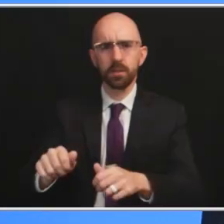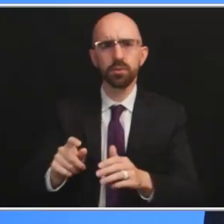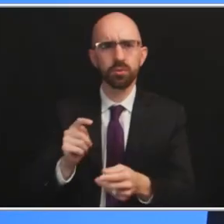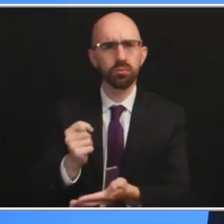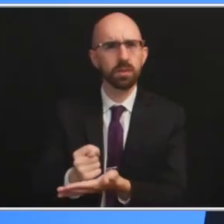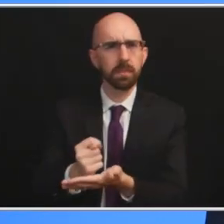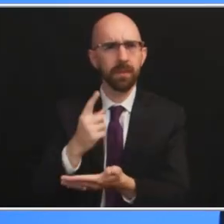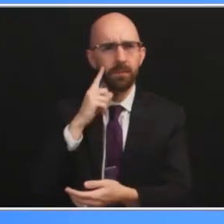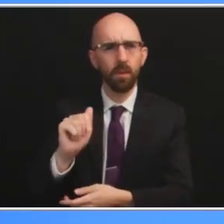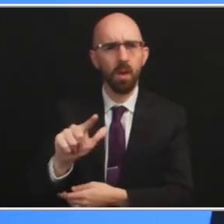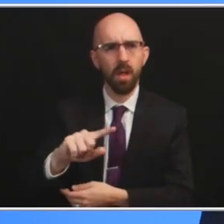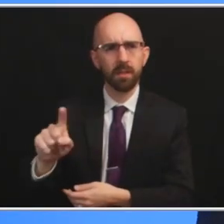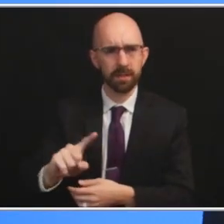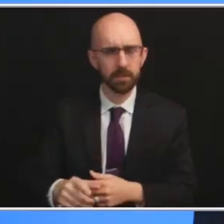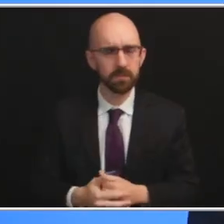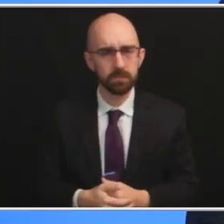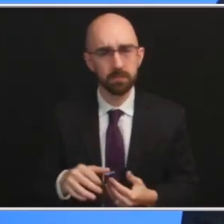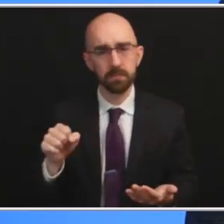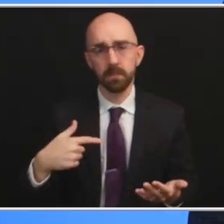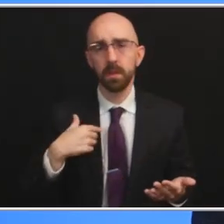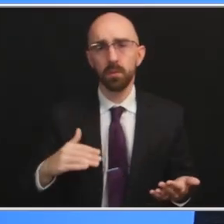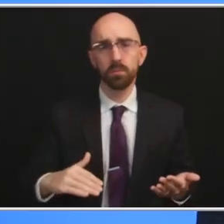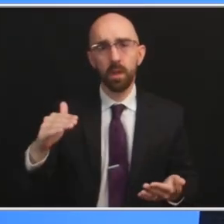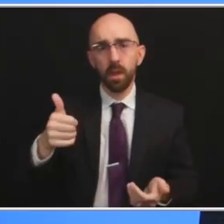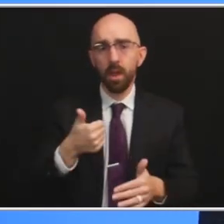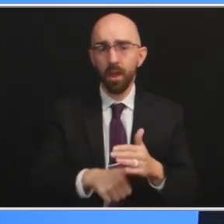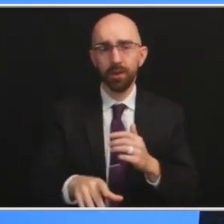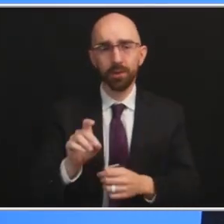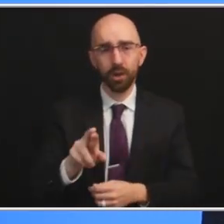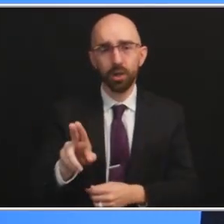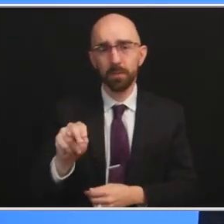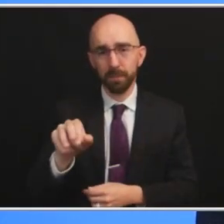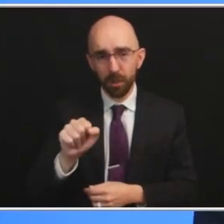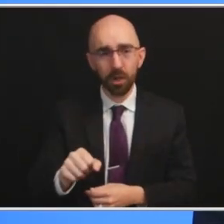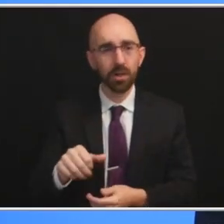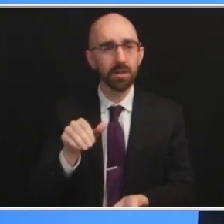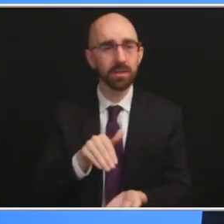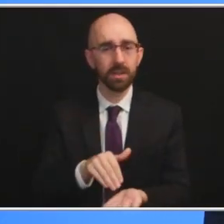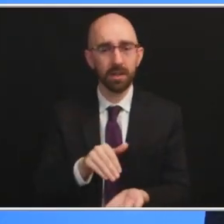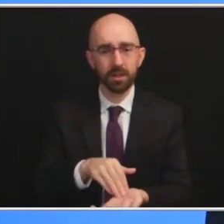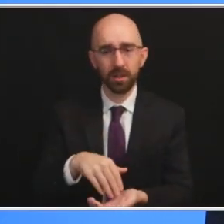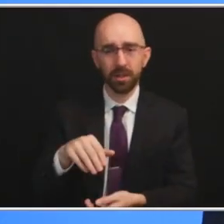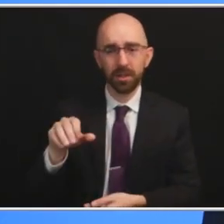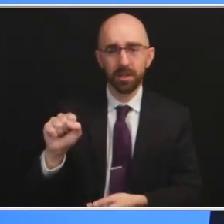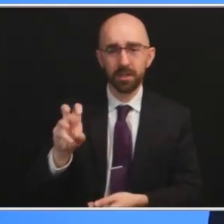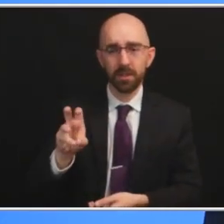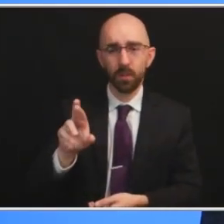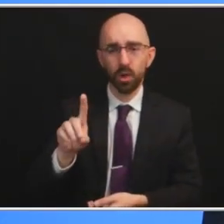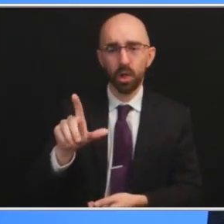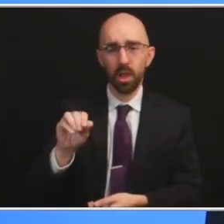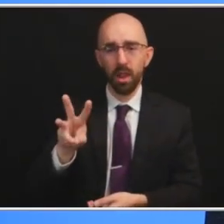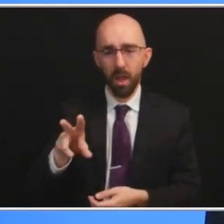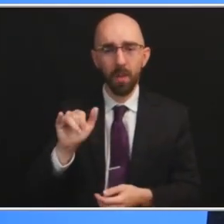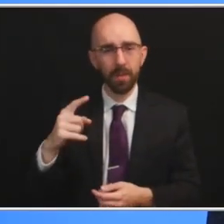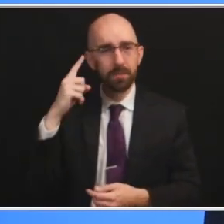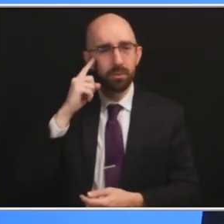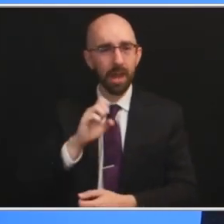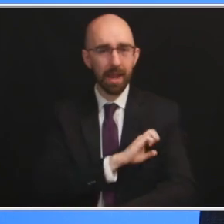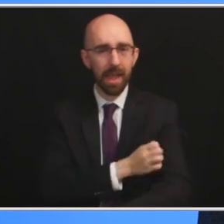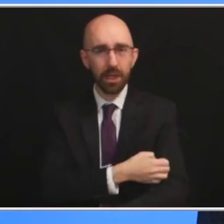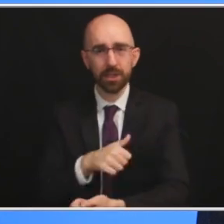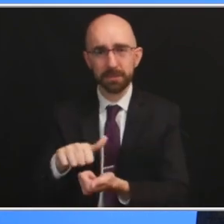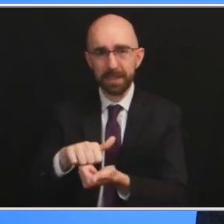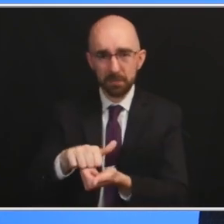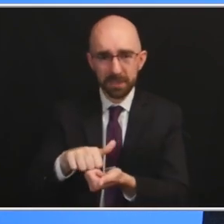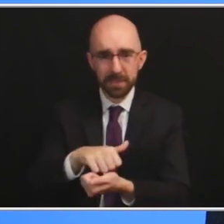Yeah, so I was raised under Dr. Burns and Dr. Swerdlow with this brain energy metabolism Alzheimer's focus.